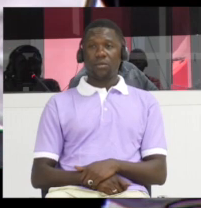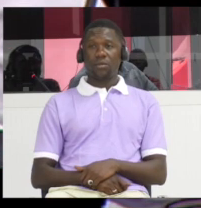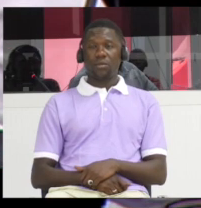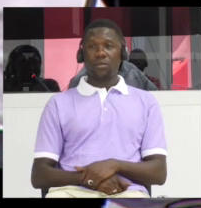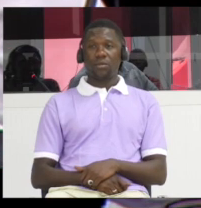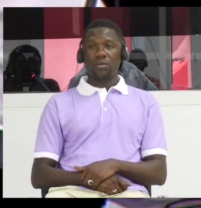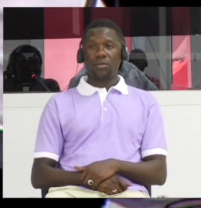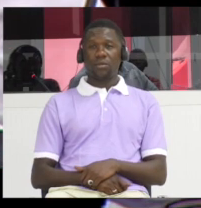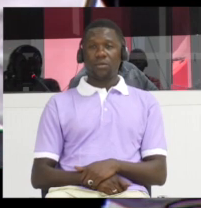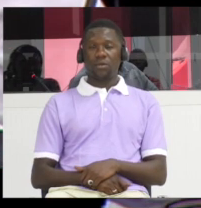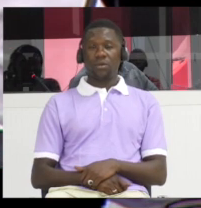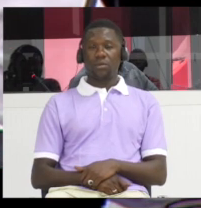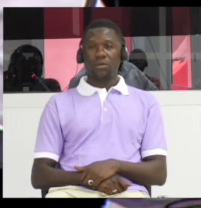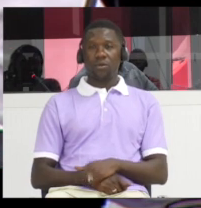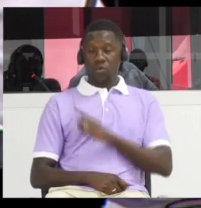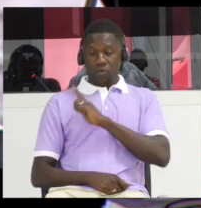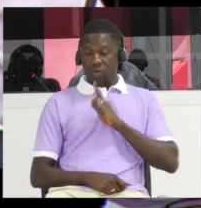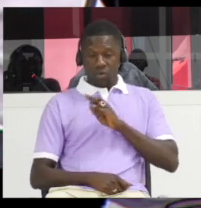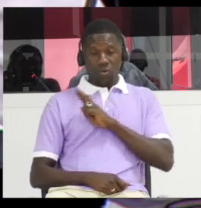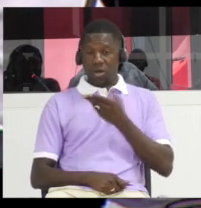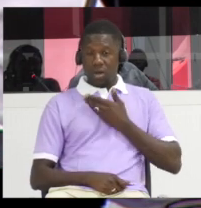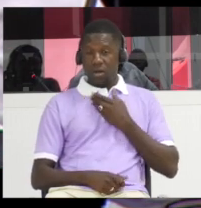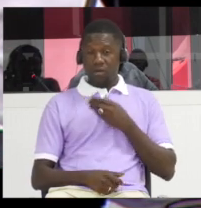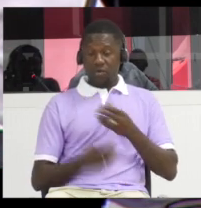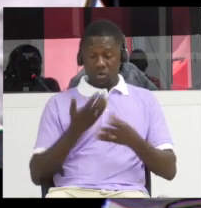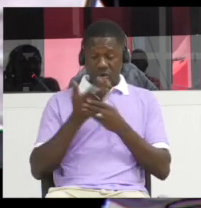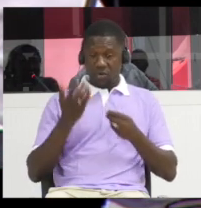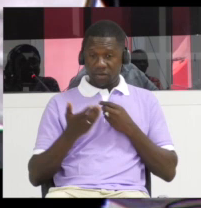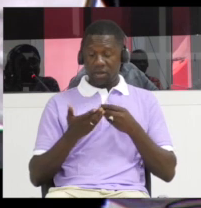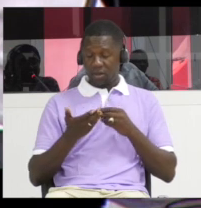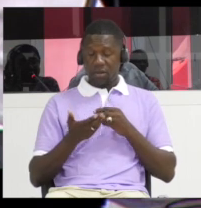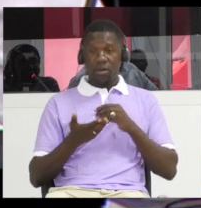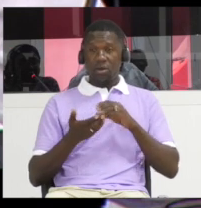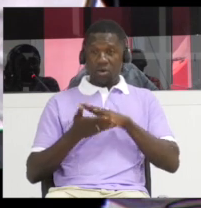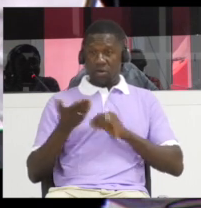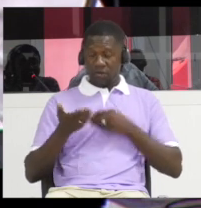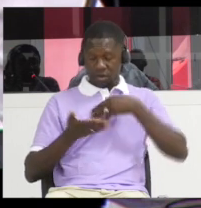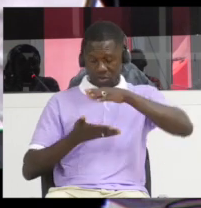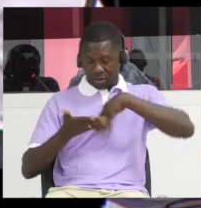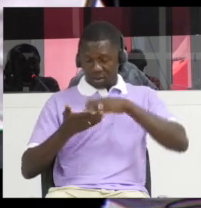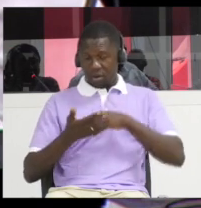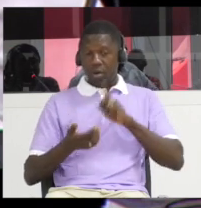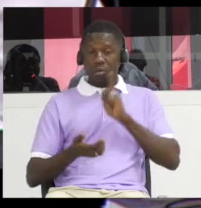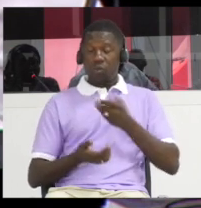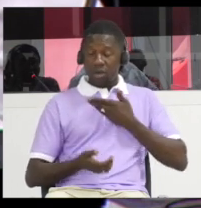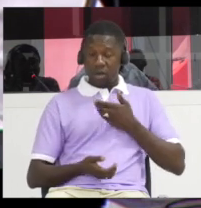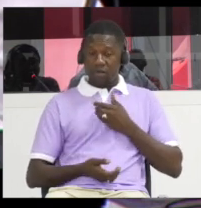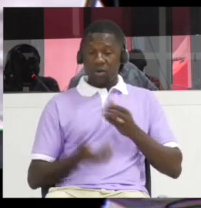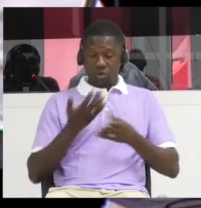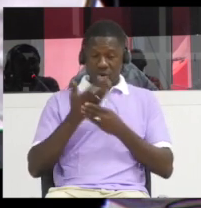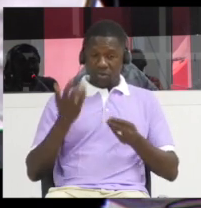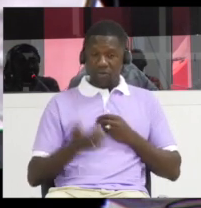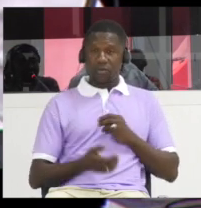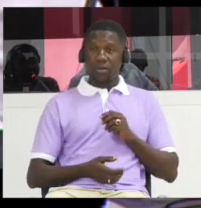document. But we have a copy of the document appointing Guadebe. But of course, we have a copy of the